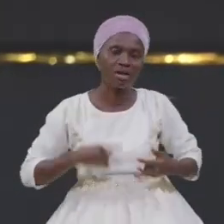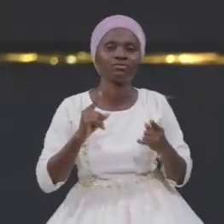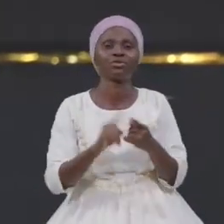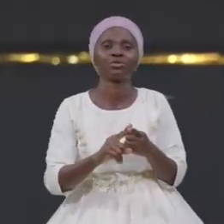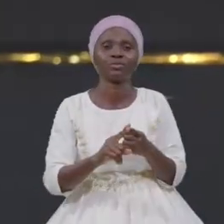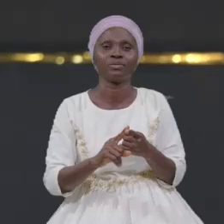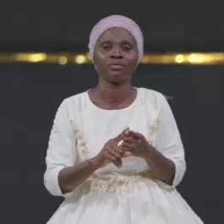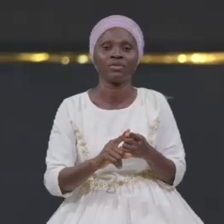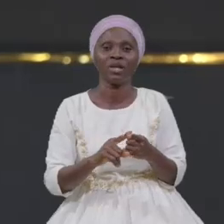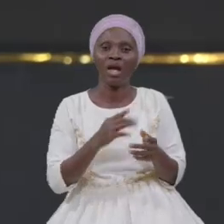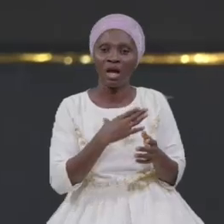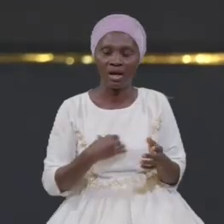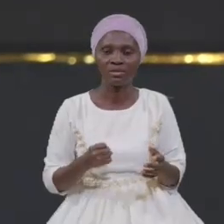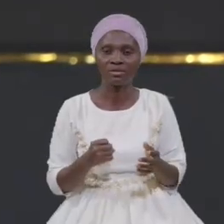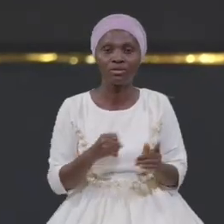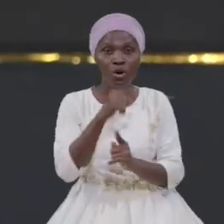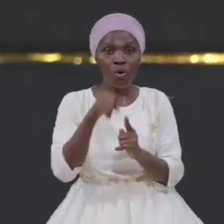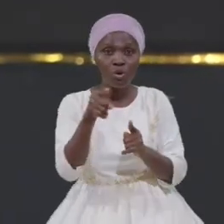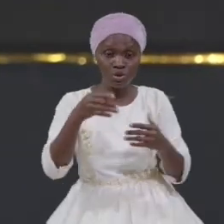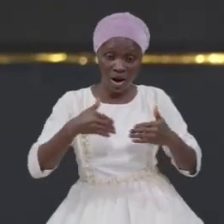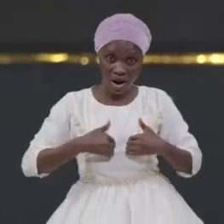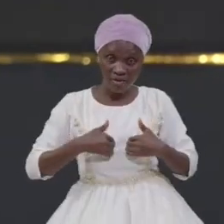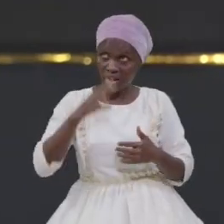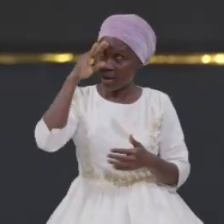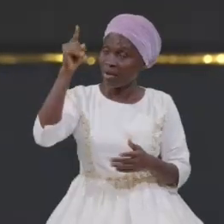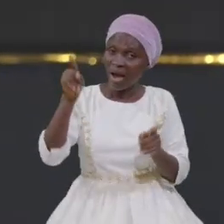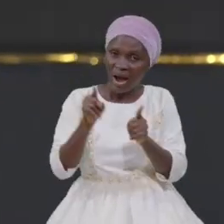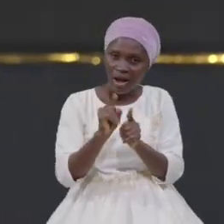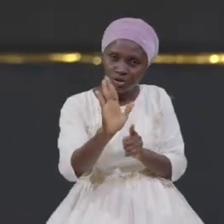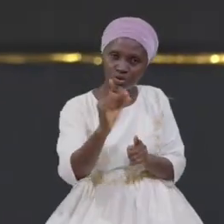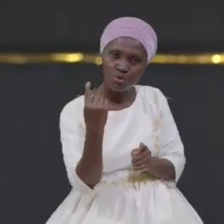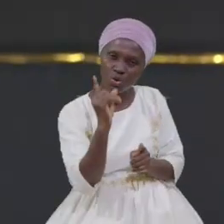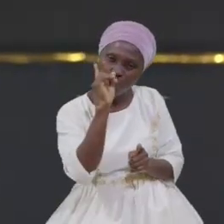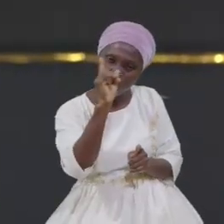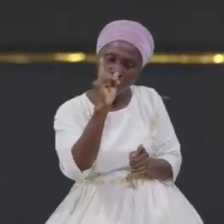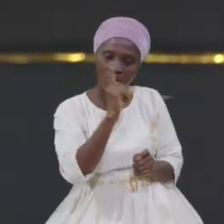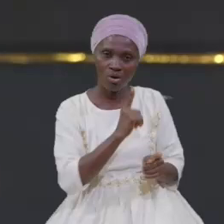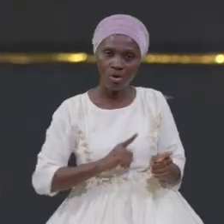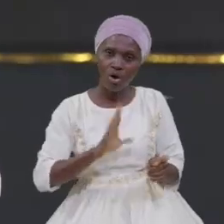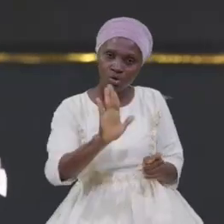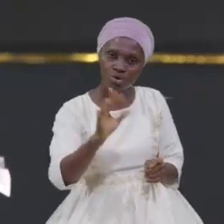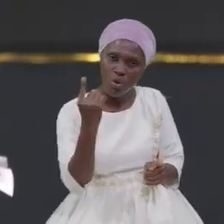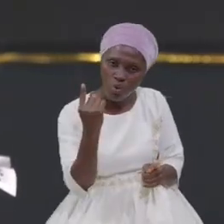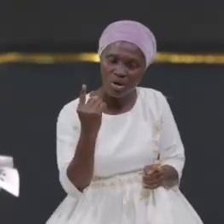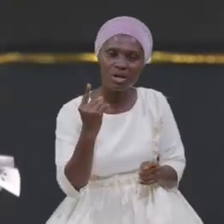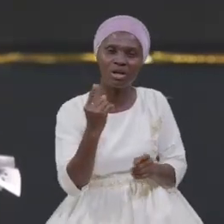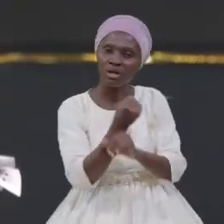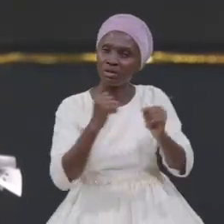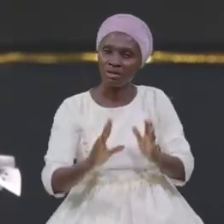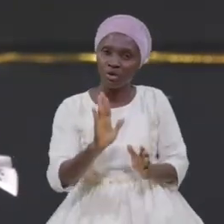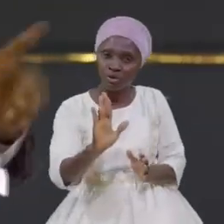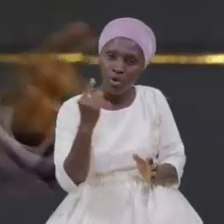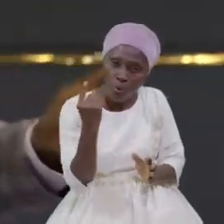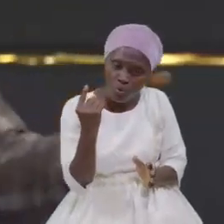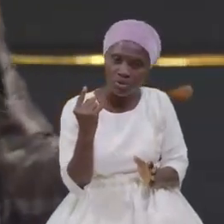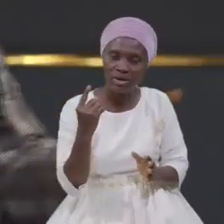him as your only Lord, as your only Savior, as your only Master, and